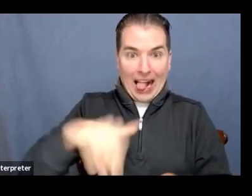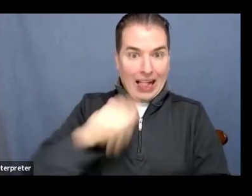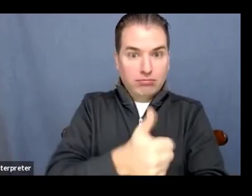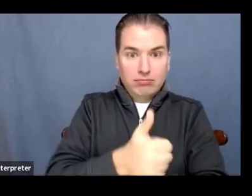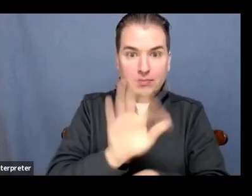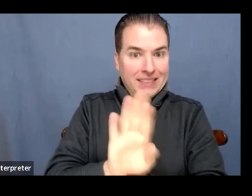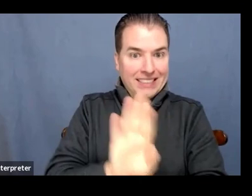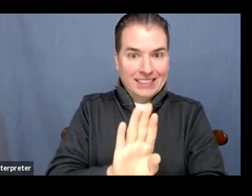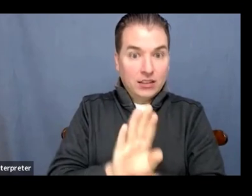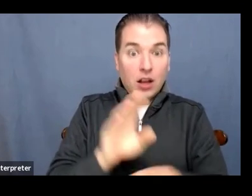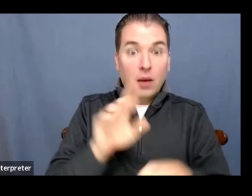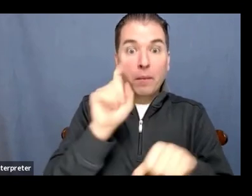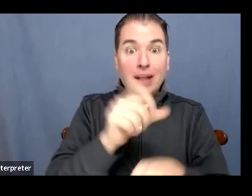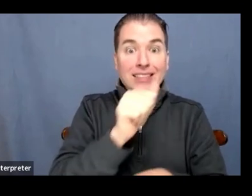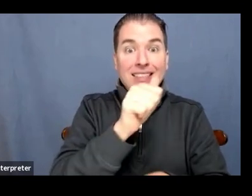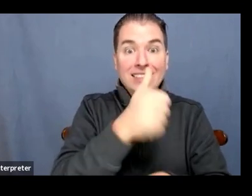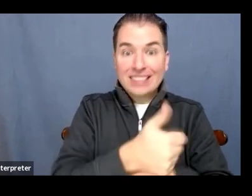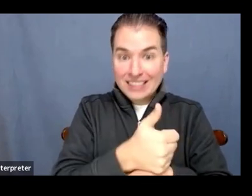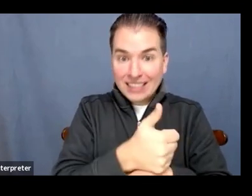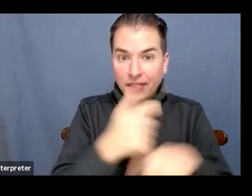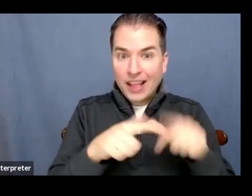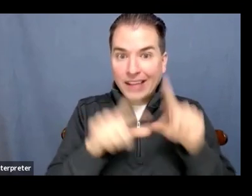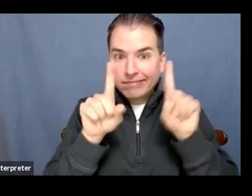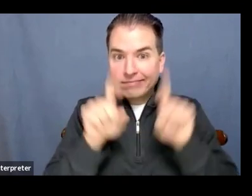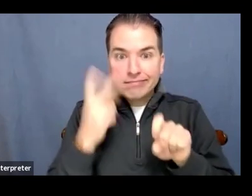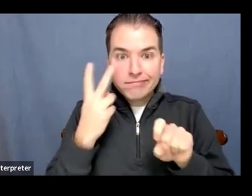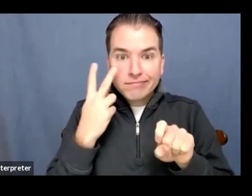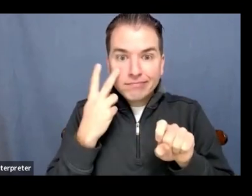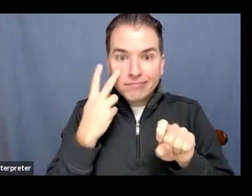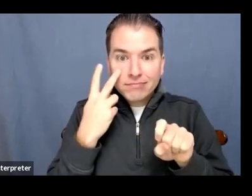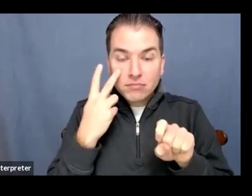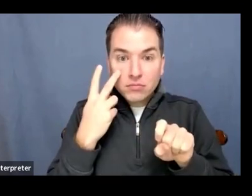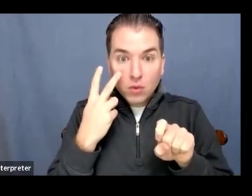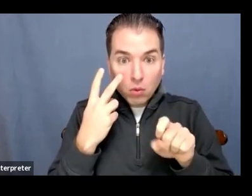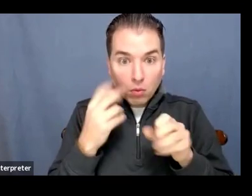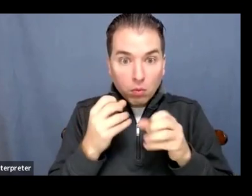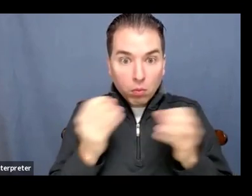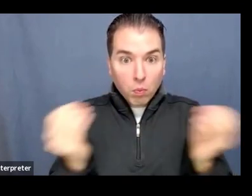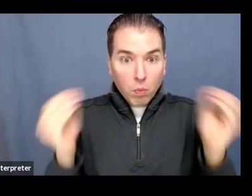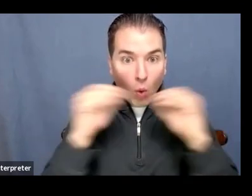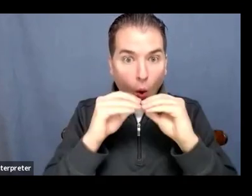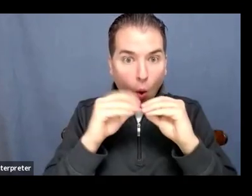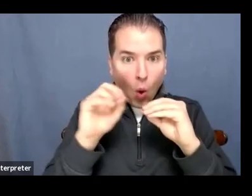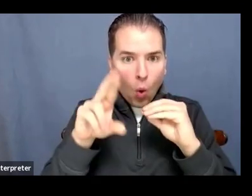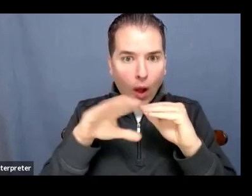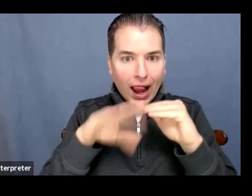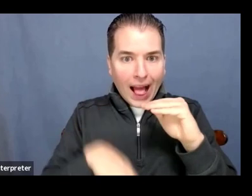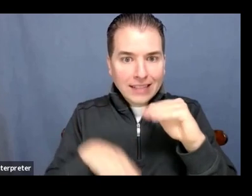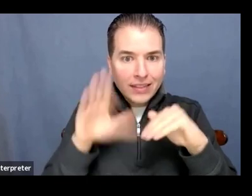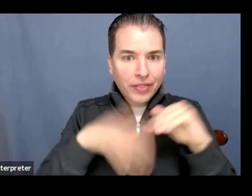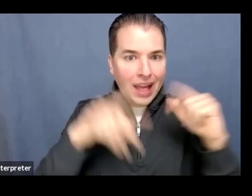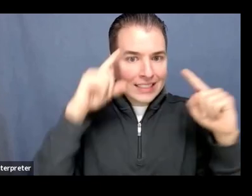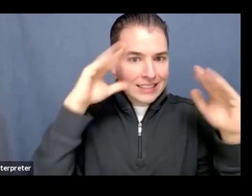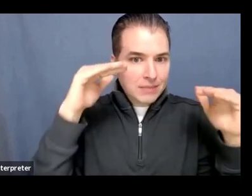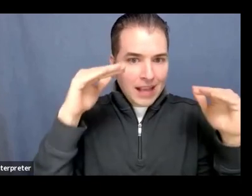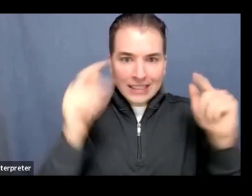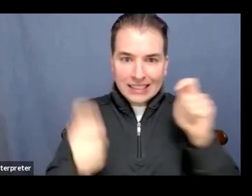how people respond to the marketing ideas and the customer acquisition programs that we're going to put in place.